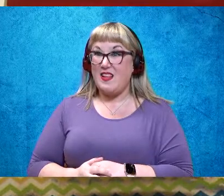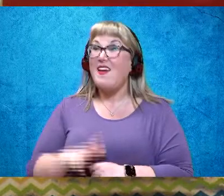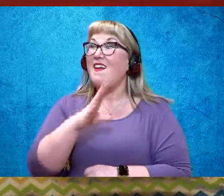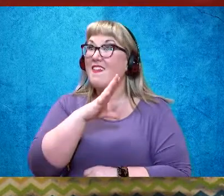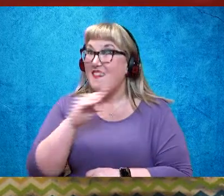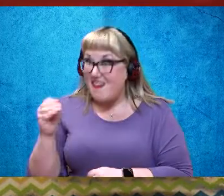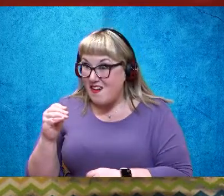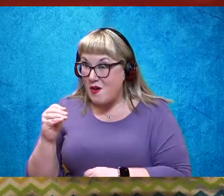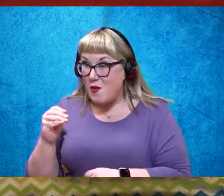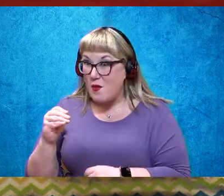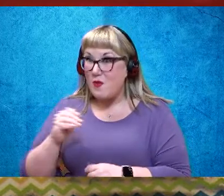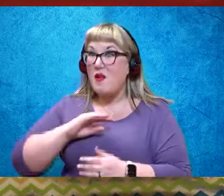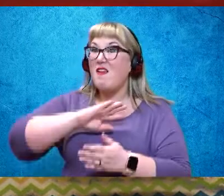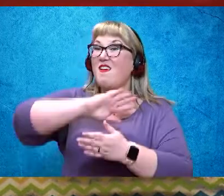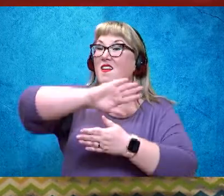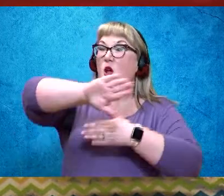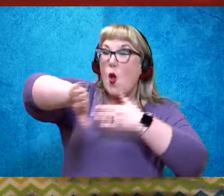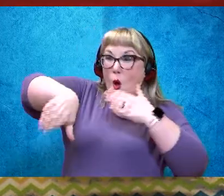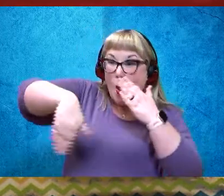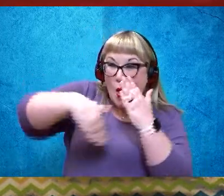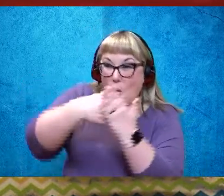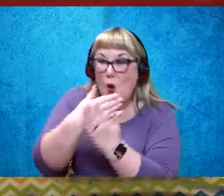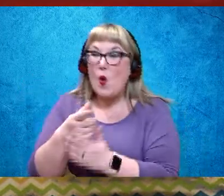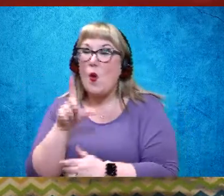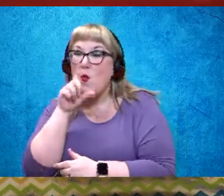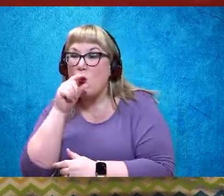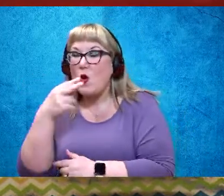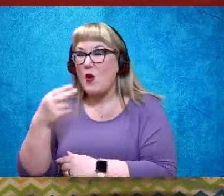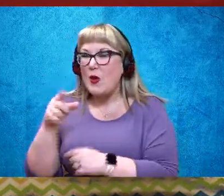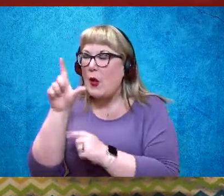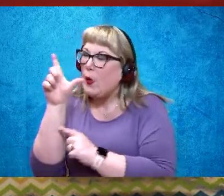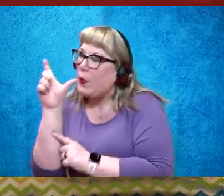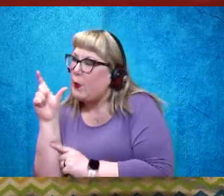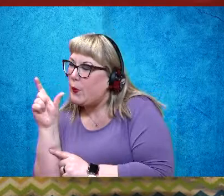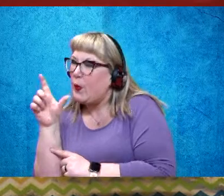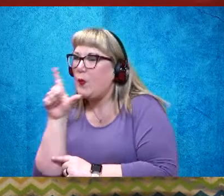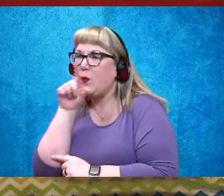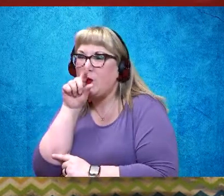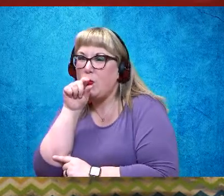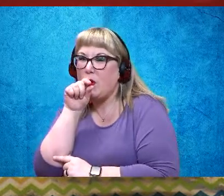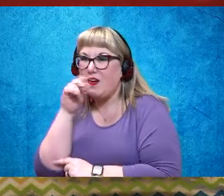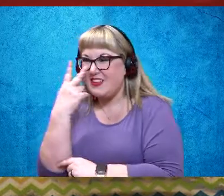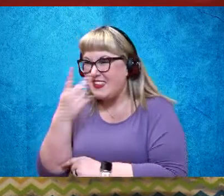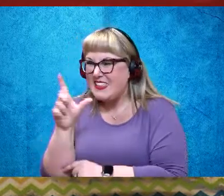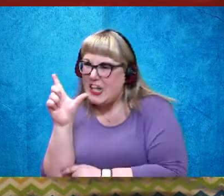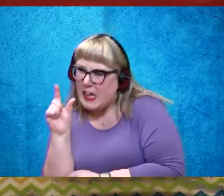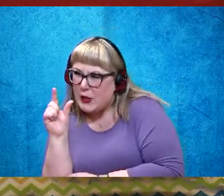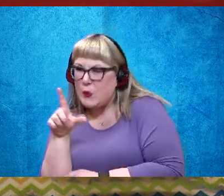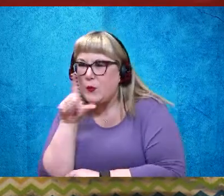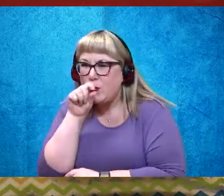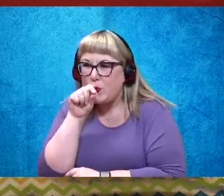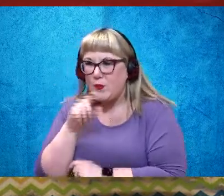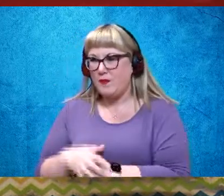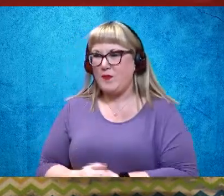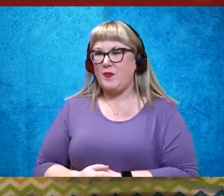And the whole hummingbird. See how tiny the bird is compared to the little worm?